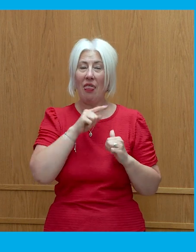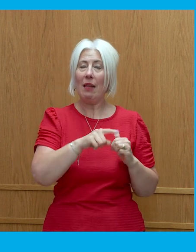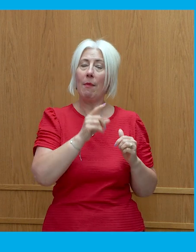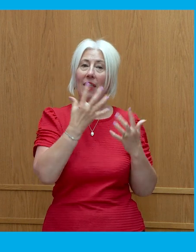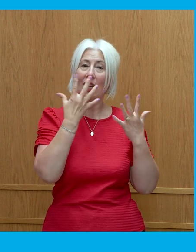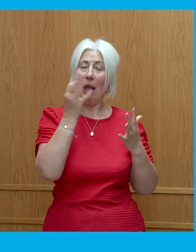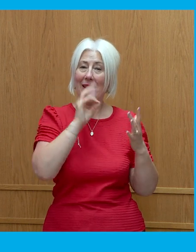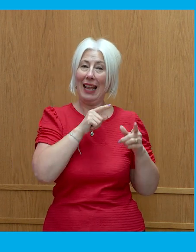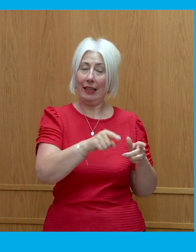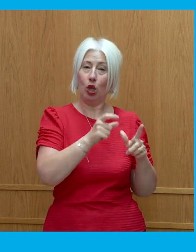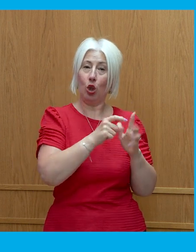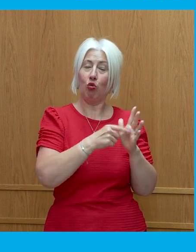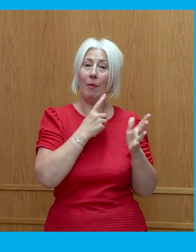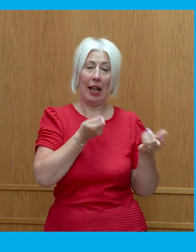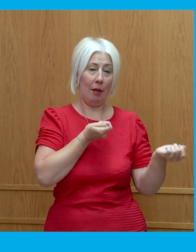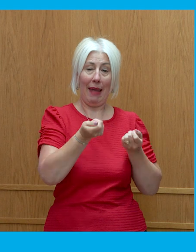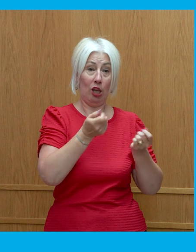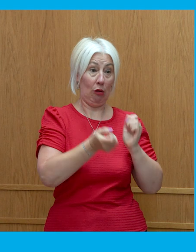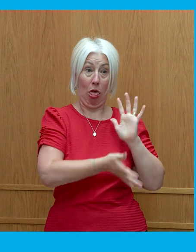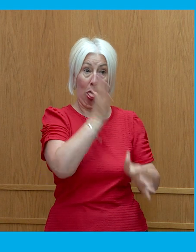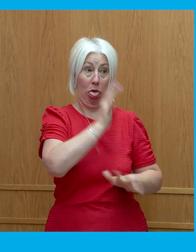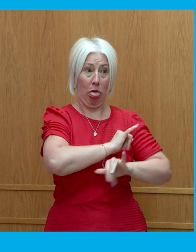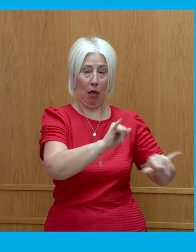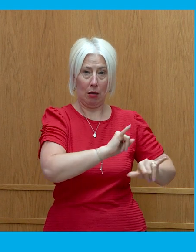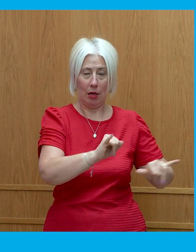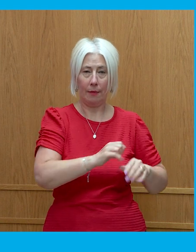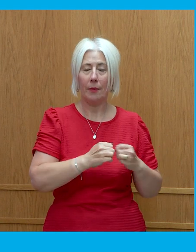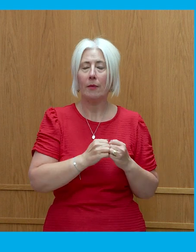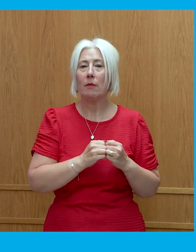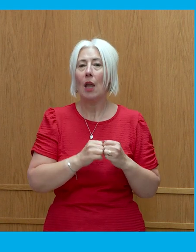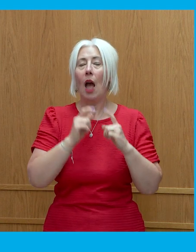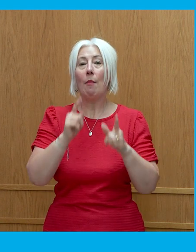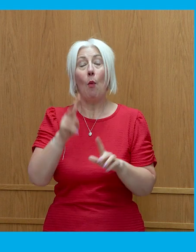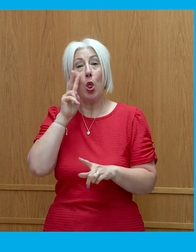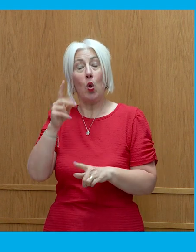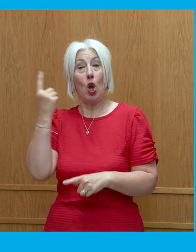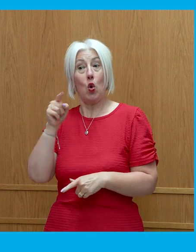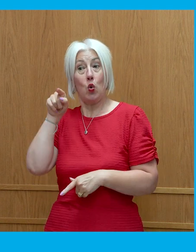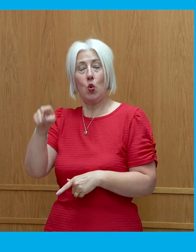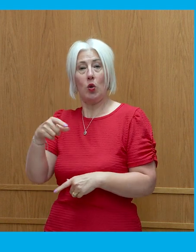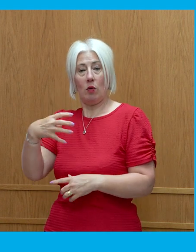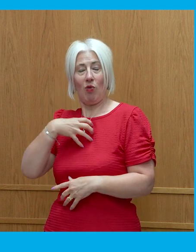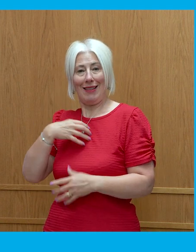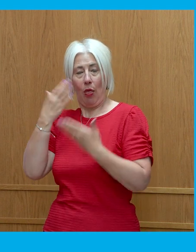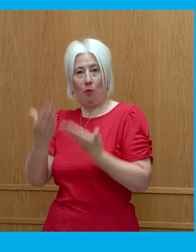it. But these races, I always look at the incumbent first because I think the